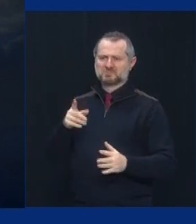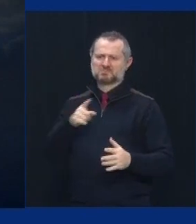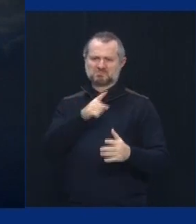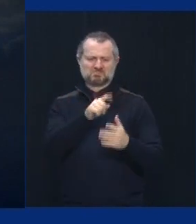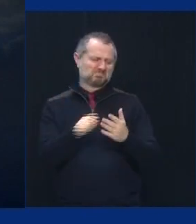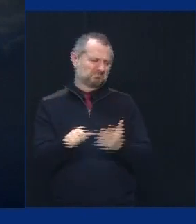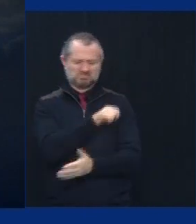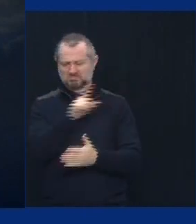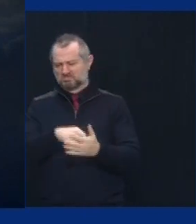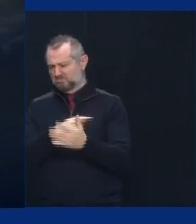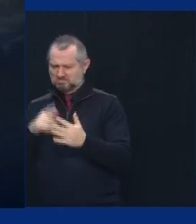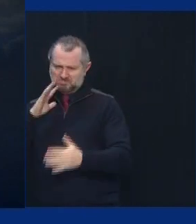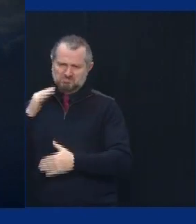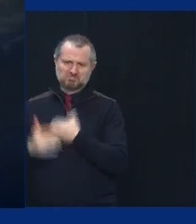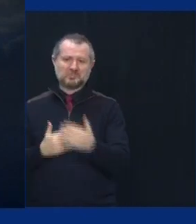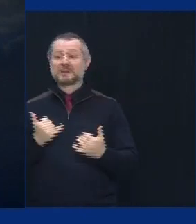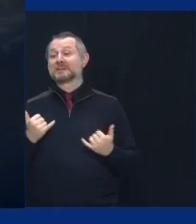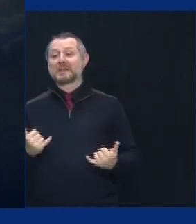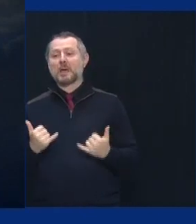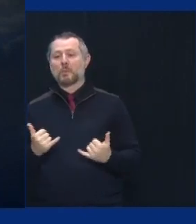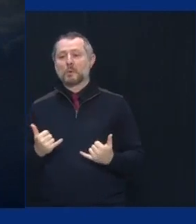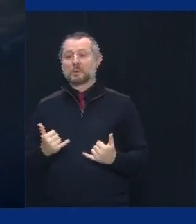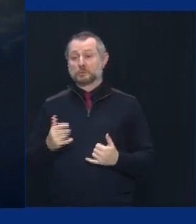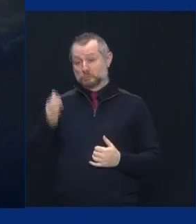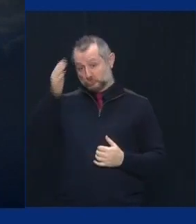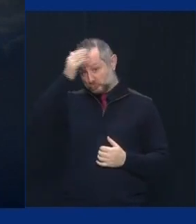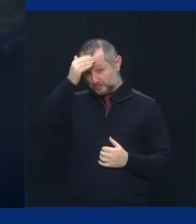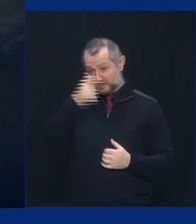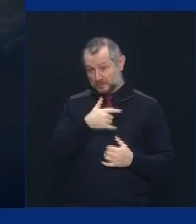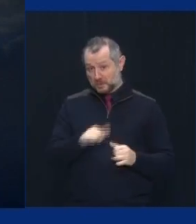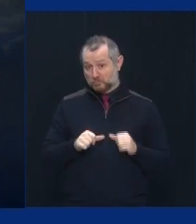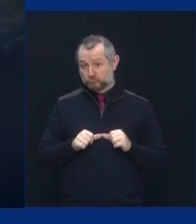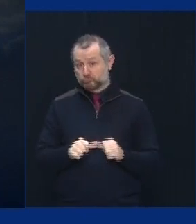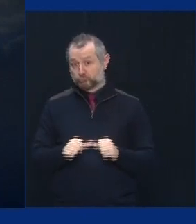but we don't want this administration program to start